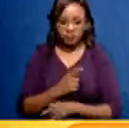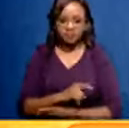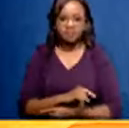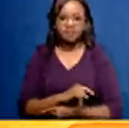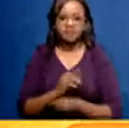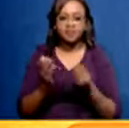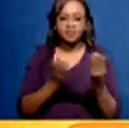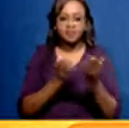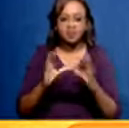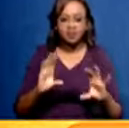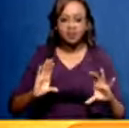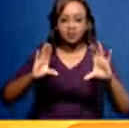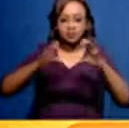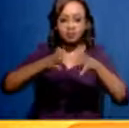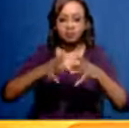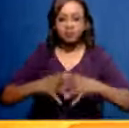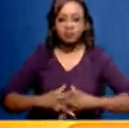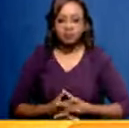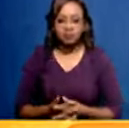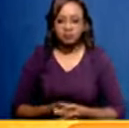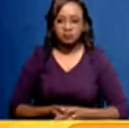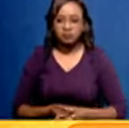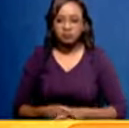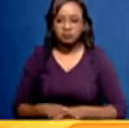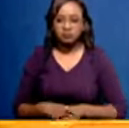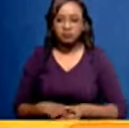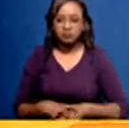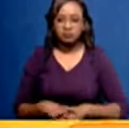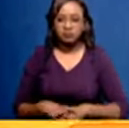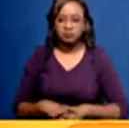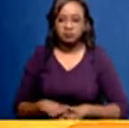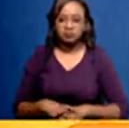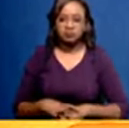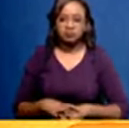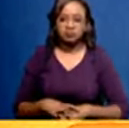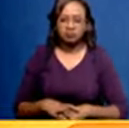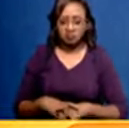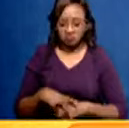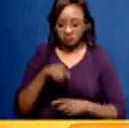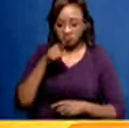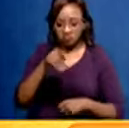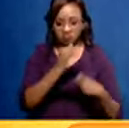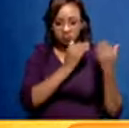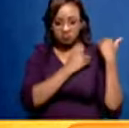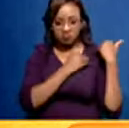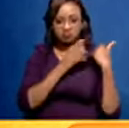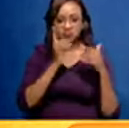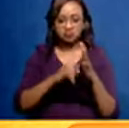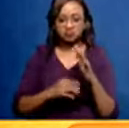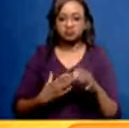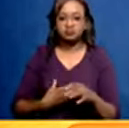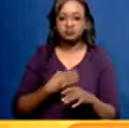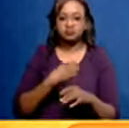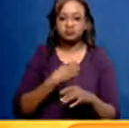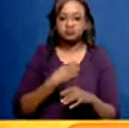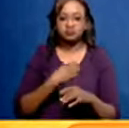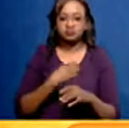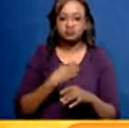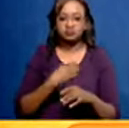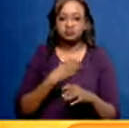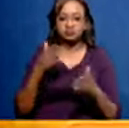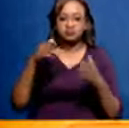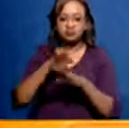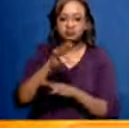community from on innovation and what have you, that's the task of the Vice Chancellor. Then we also have a